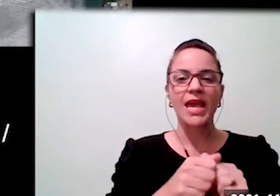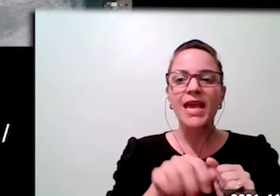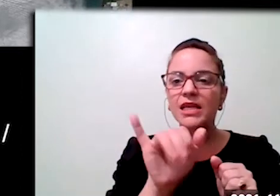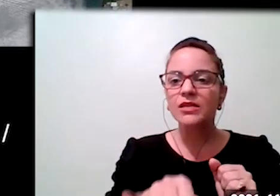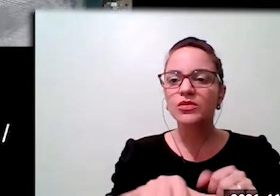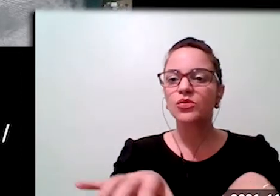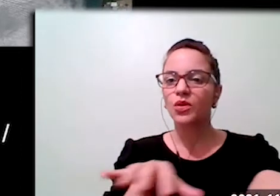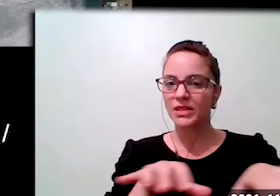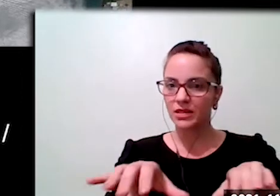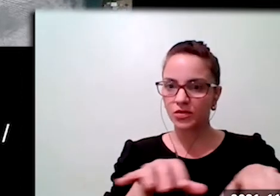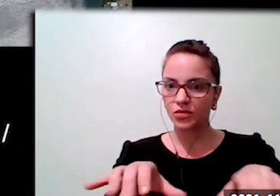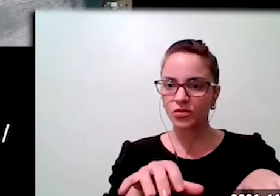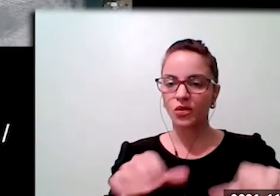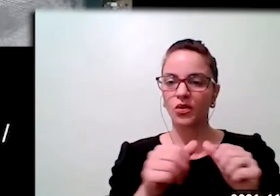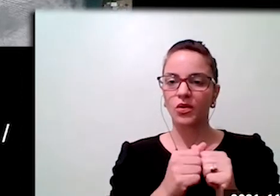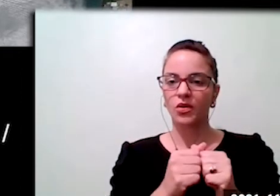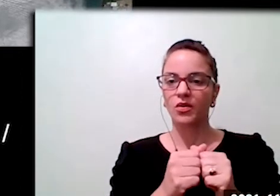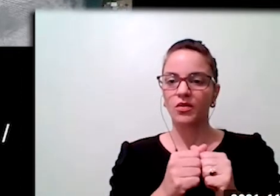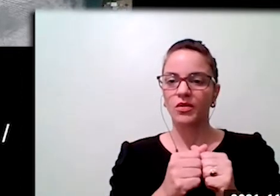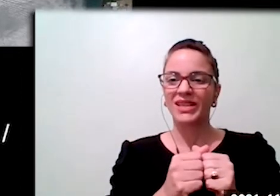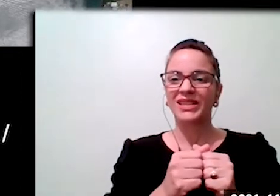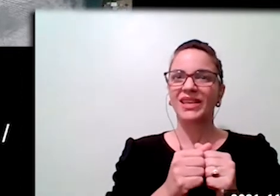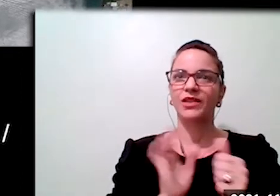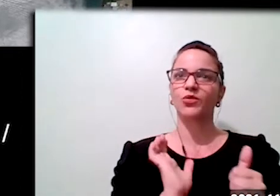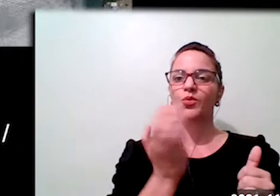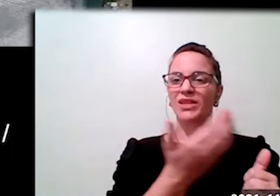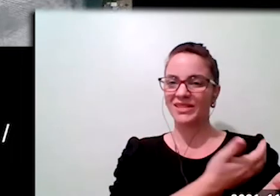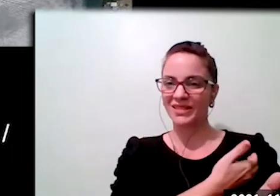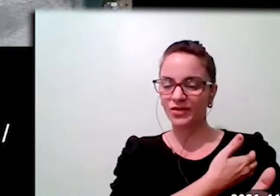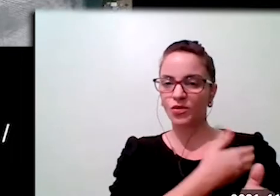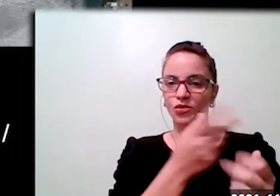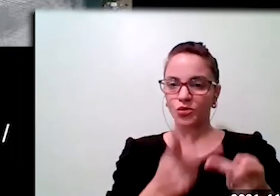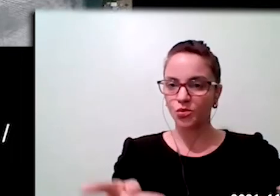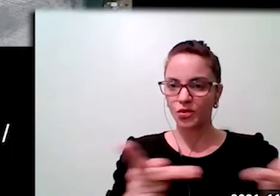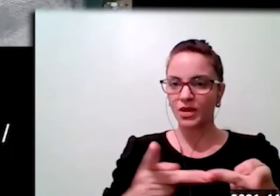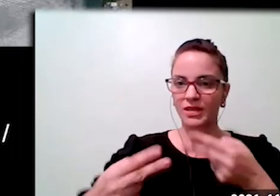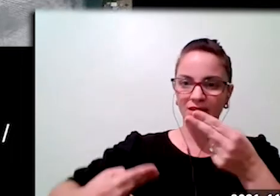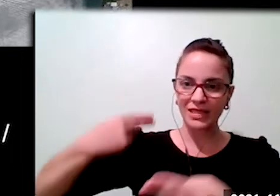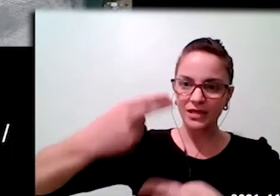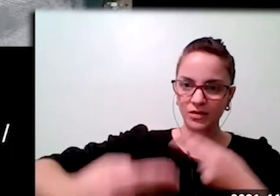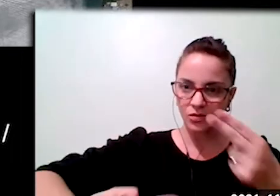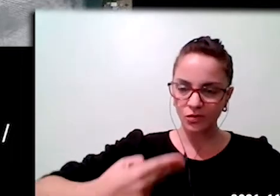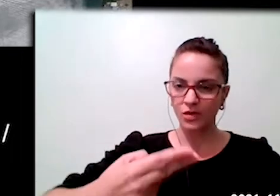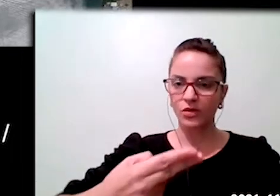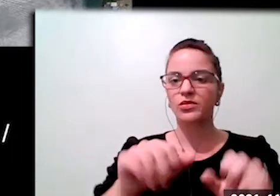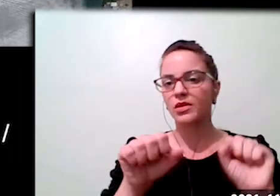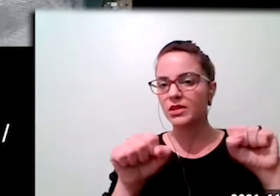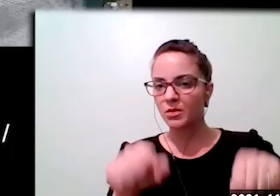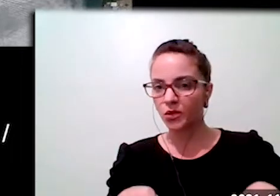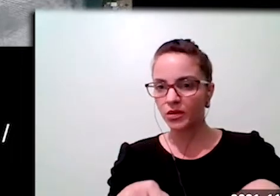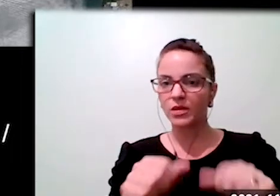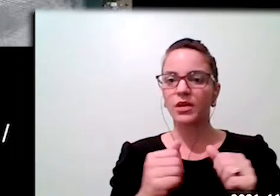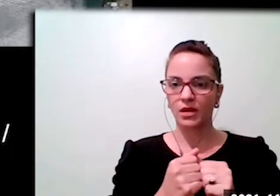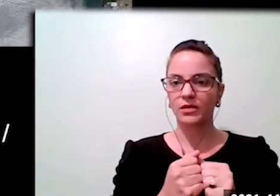has in terms of the historic properties. And in this particular case, we were given, it